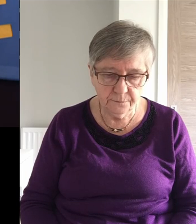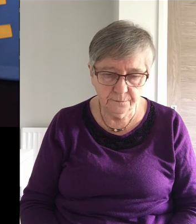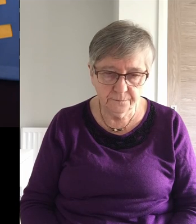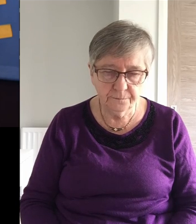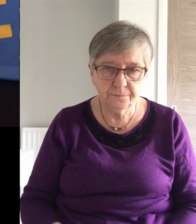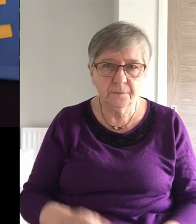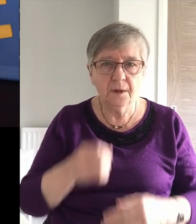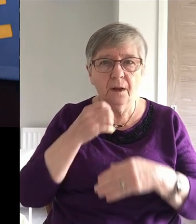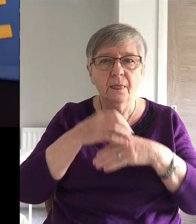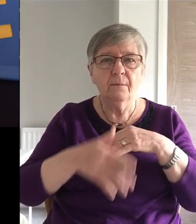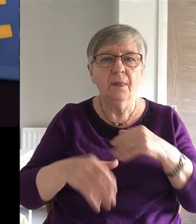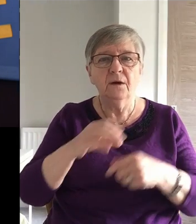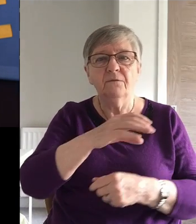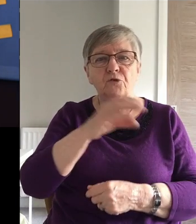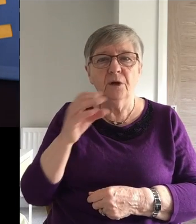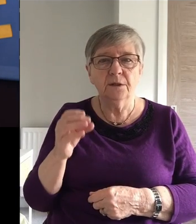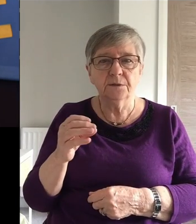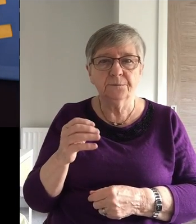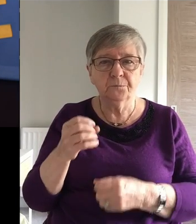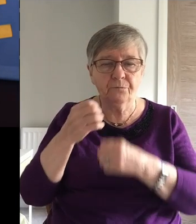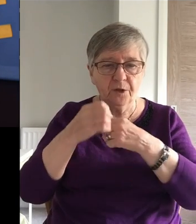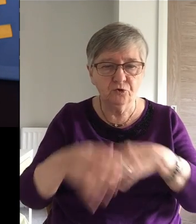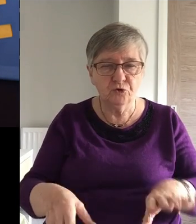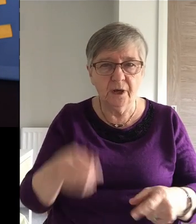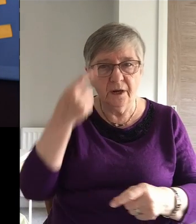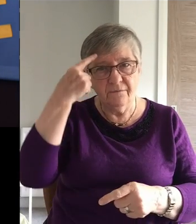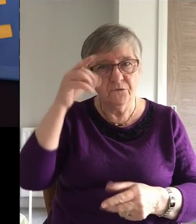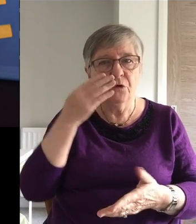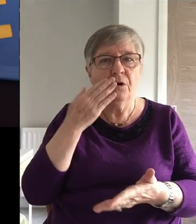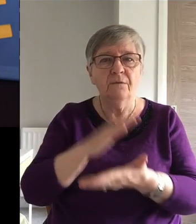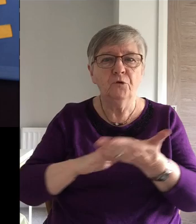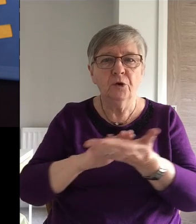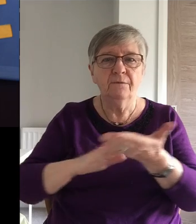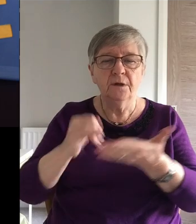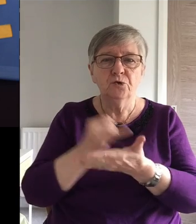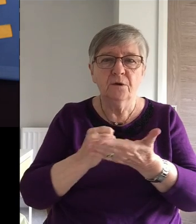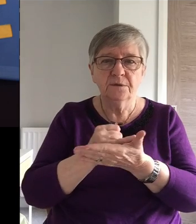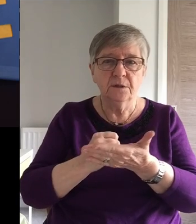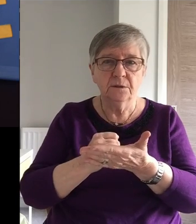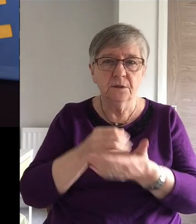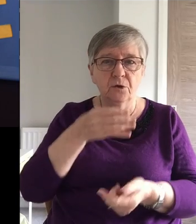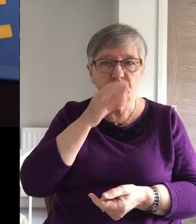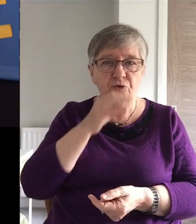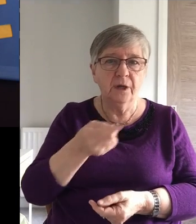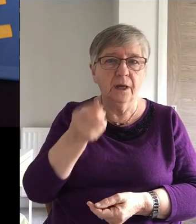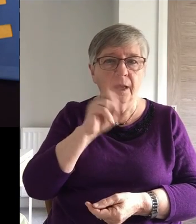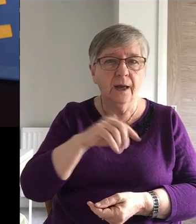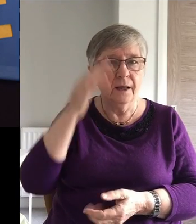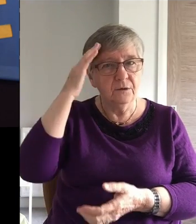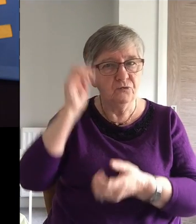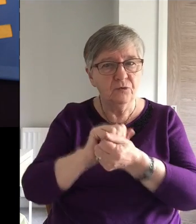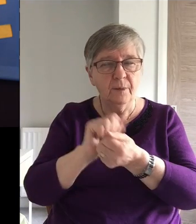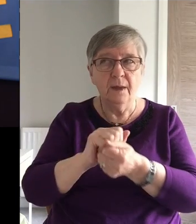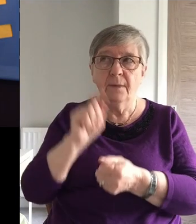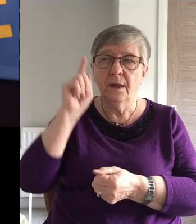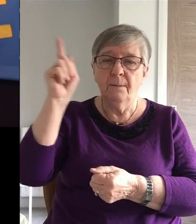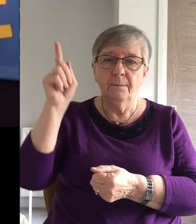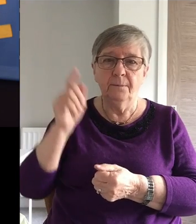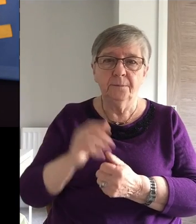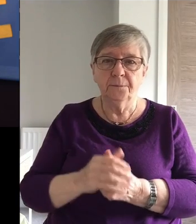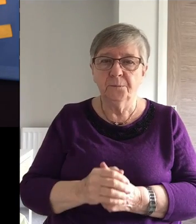The blood of Christ, shed for the forgiveness of sins. Drink from it, remembering him.